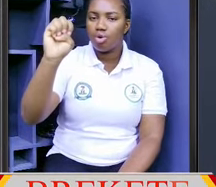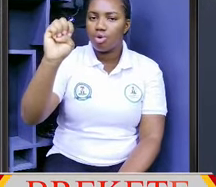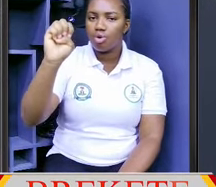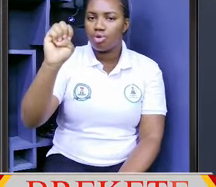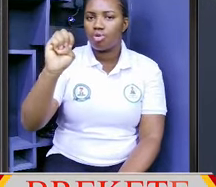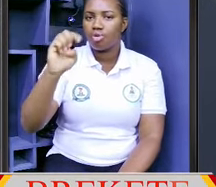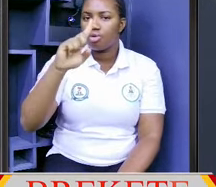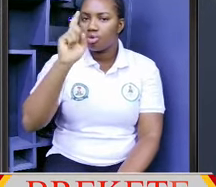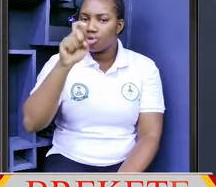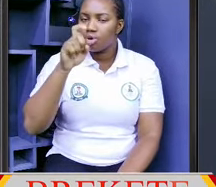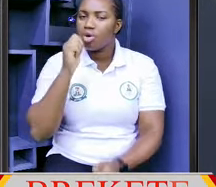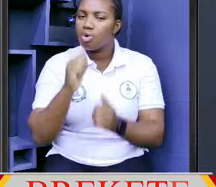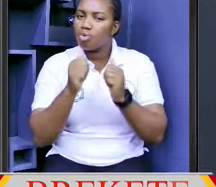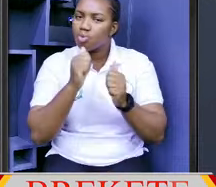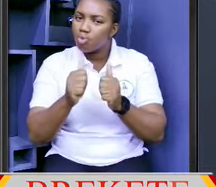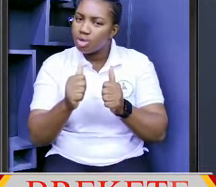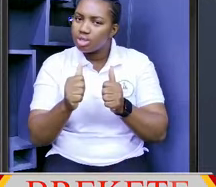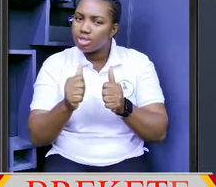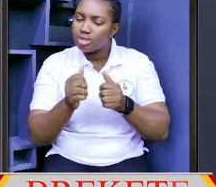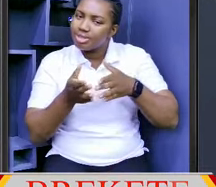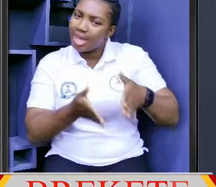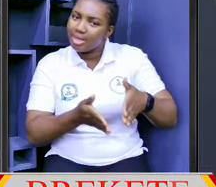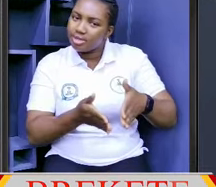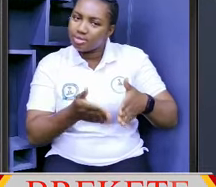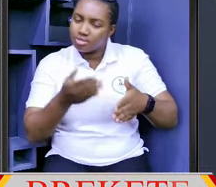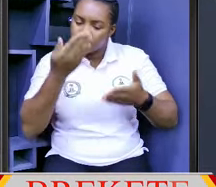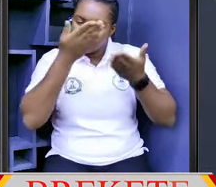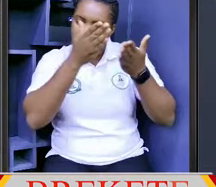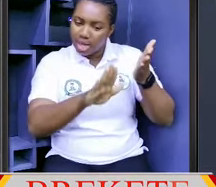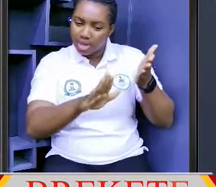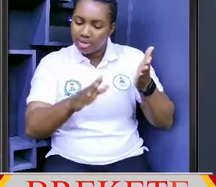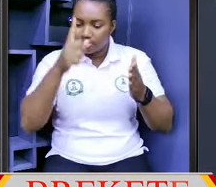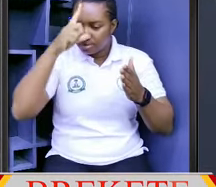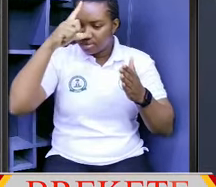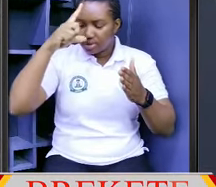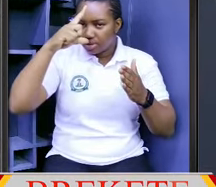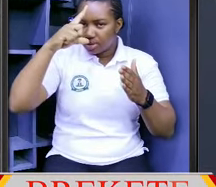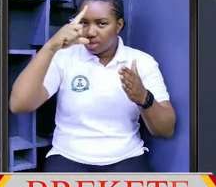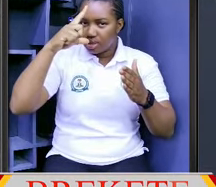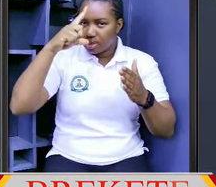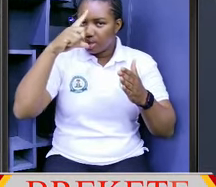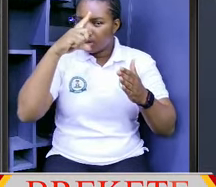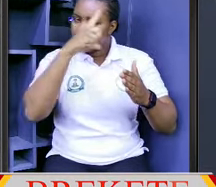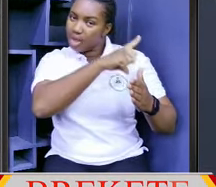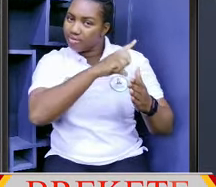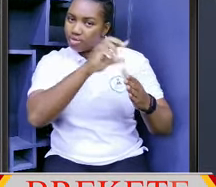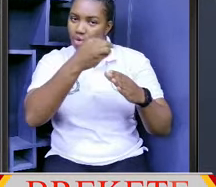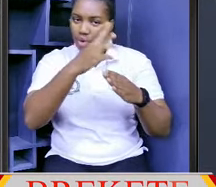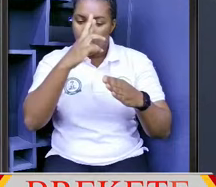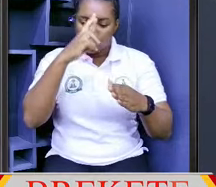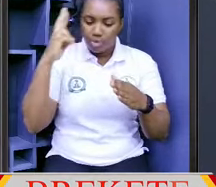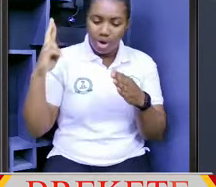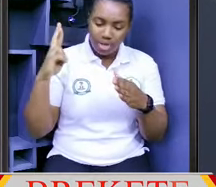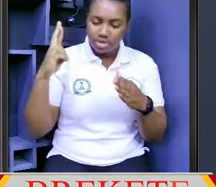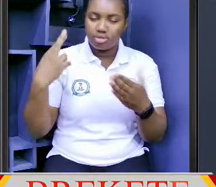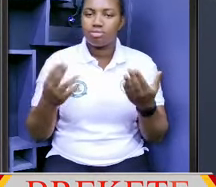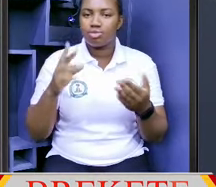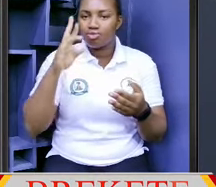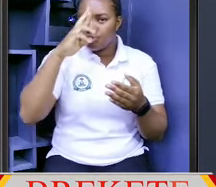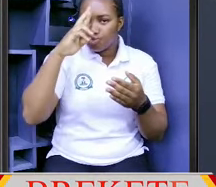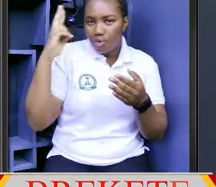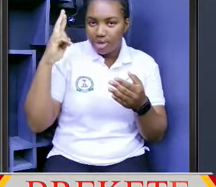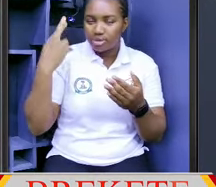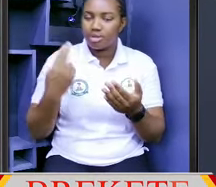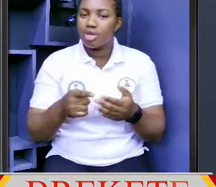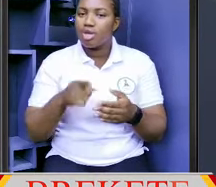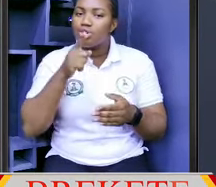Now which side? Now which side paralyzed? Now left or been a right? Right. Right.